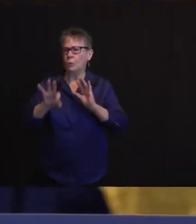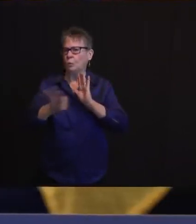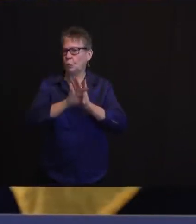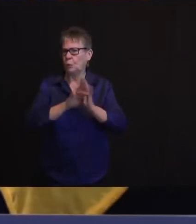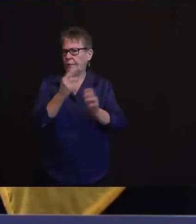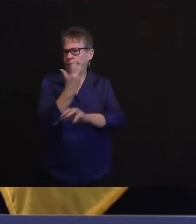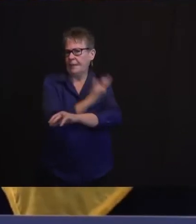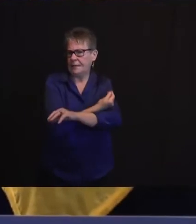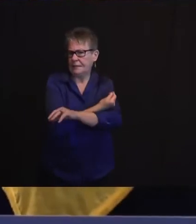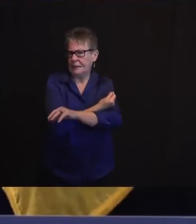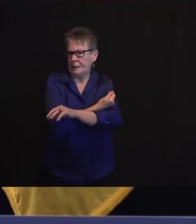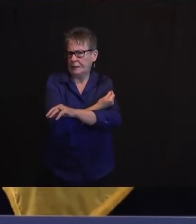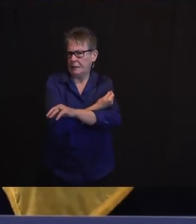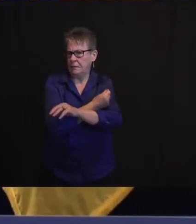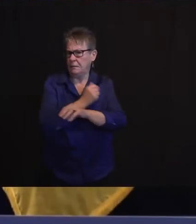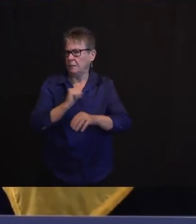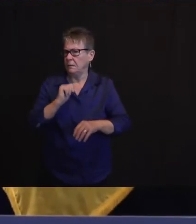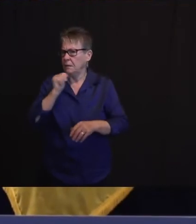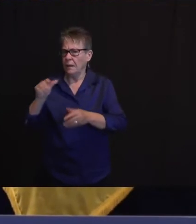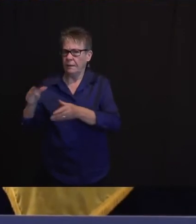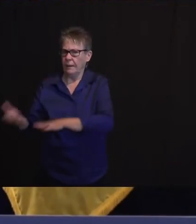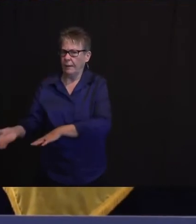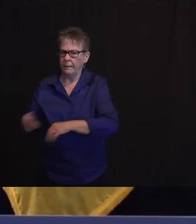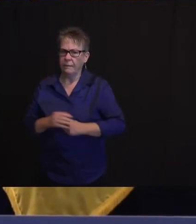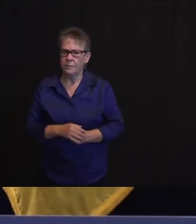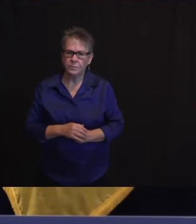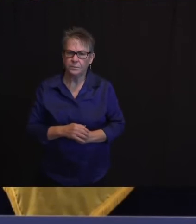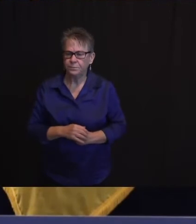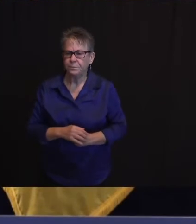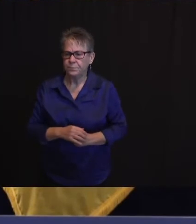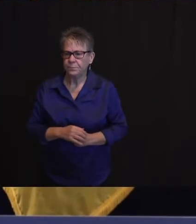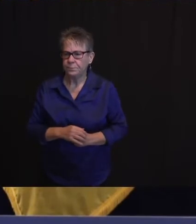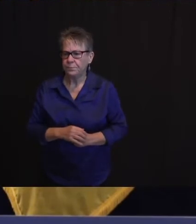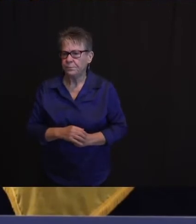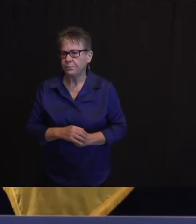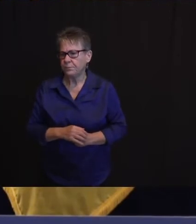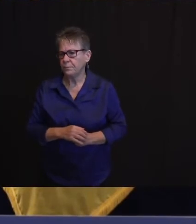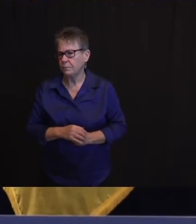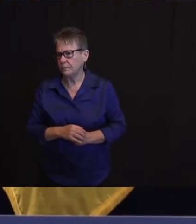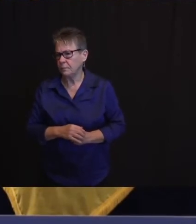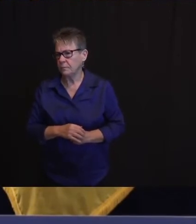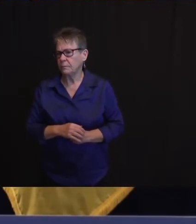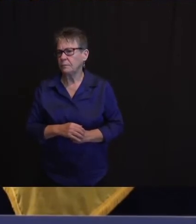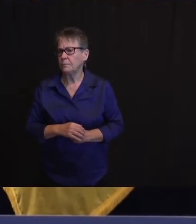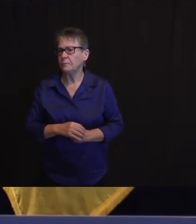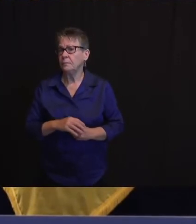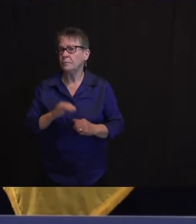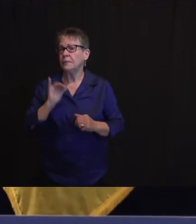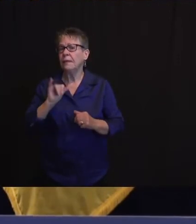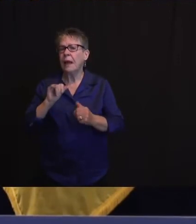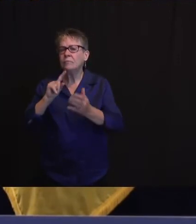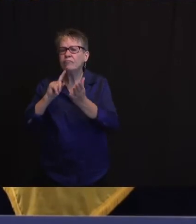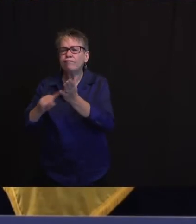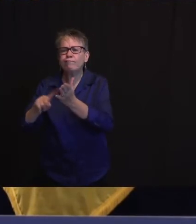survey that you announced, last week's finding, they actually surveyed the people at that indoor soccer gathering, and they said, vaccine for